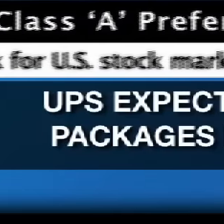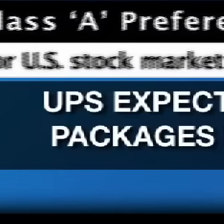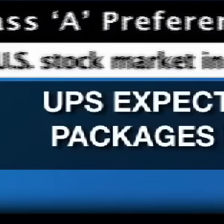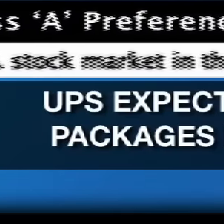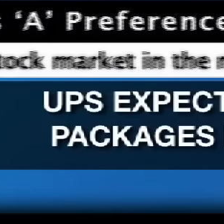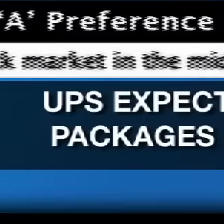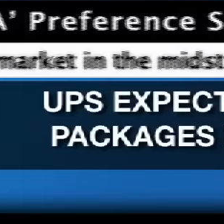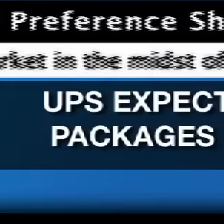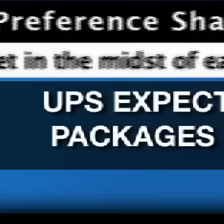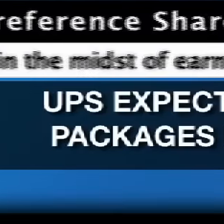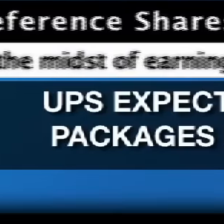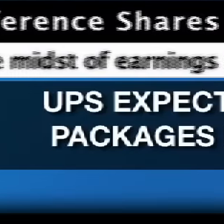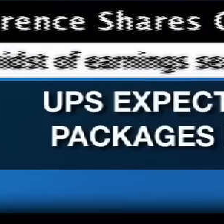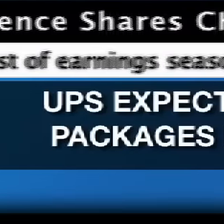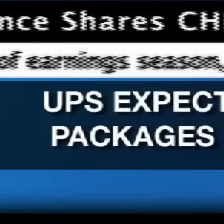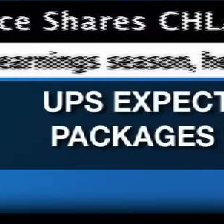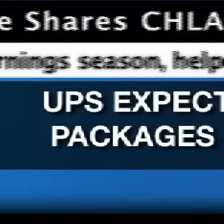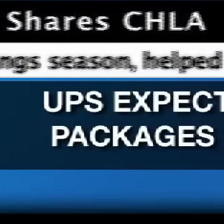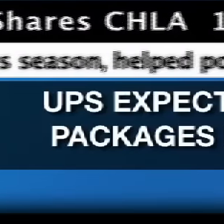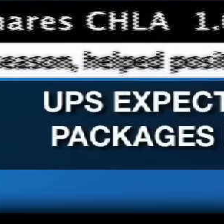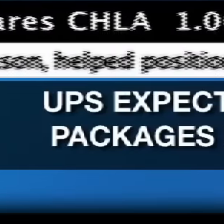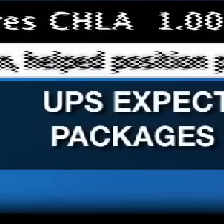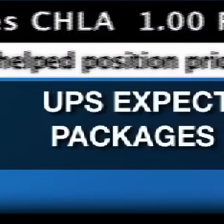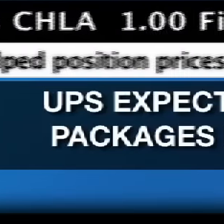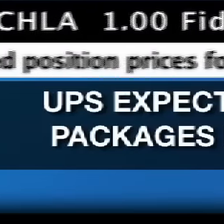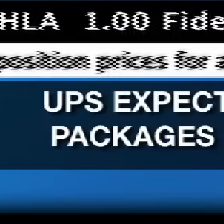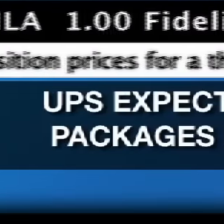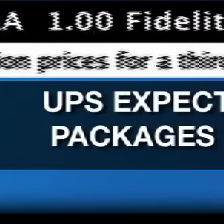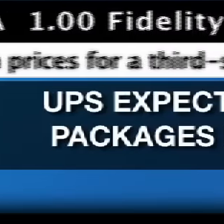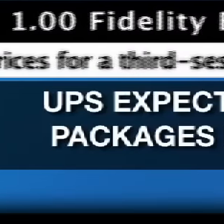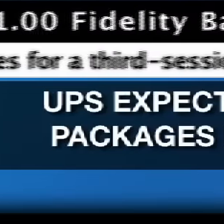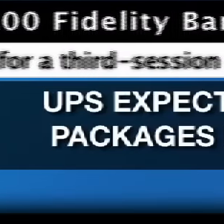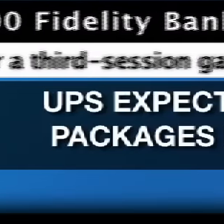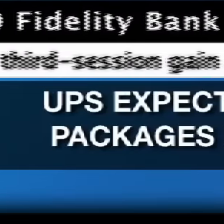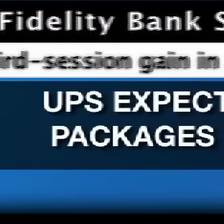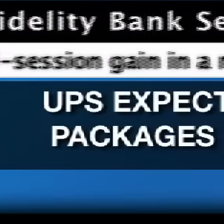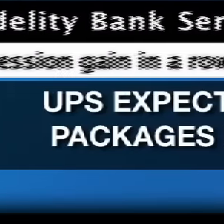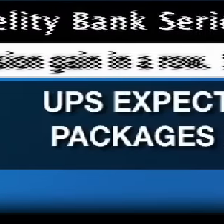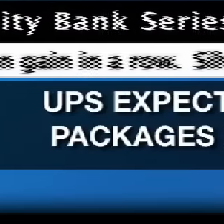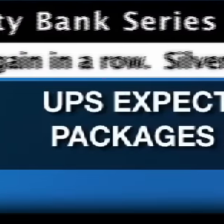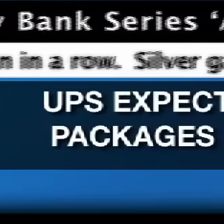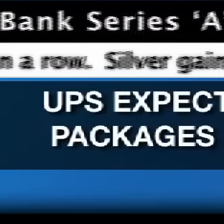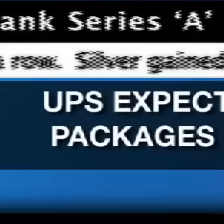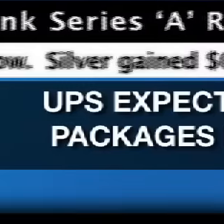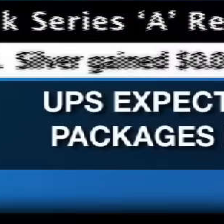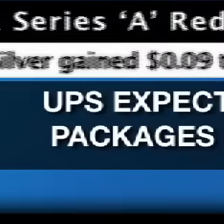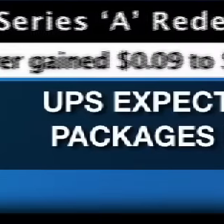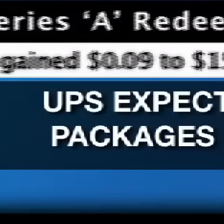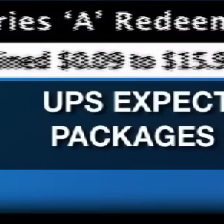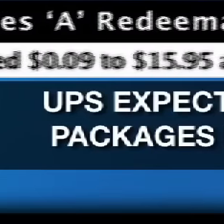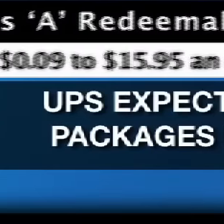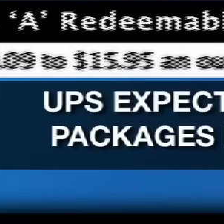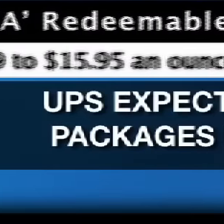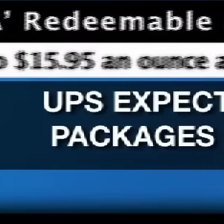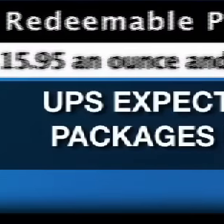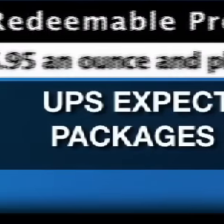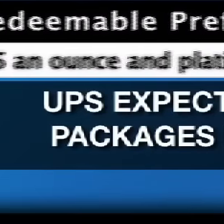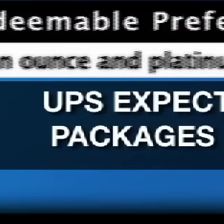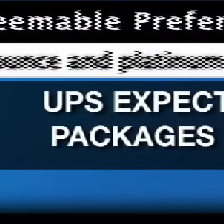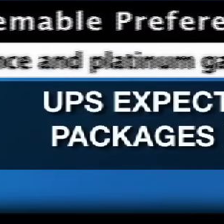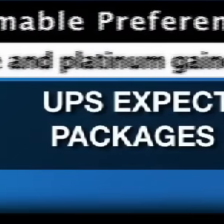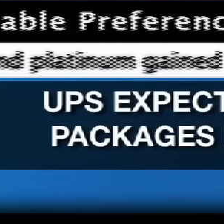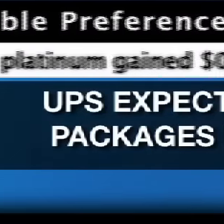and New Year's Eve. The Associated Press is reporting that UPS expects its busiest days to be the Tuesday before Christmas on